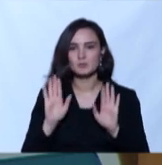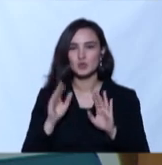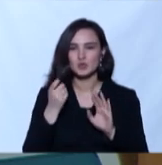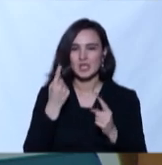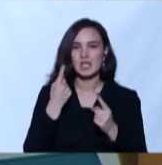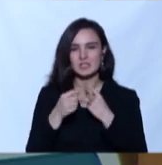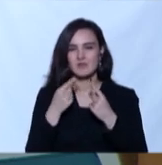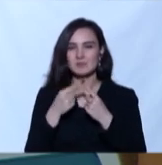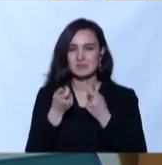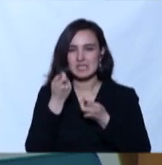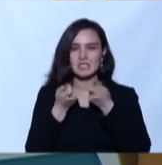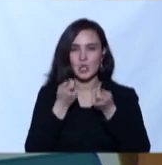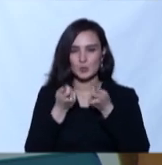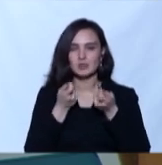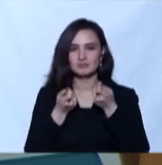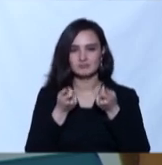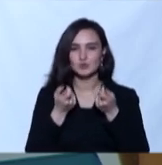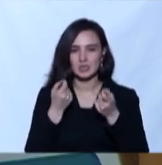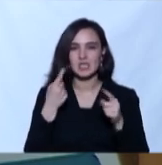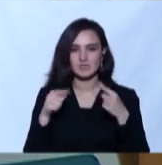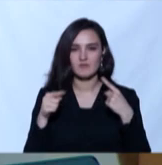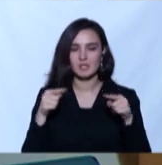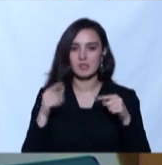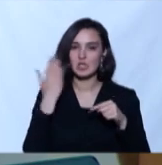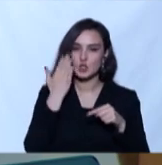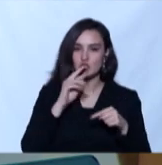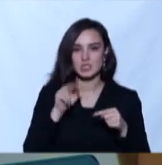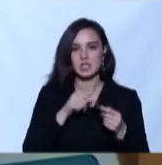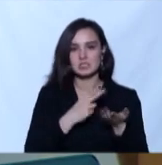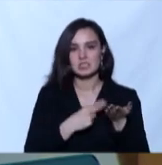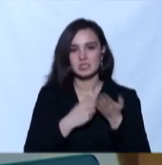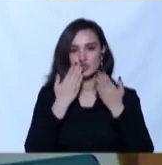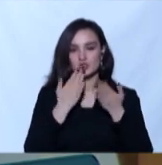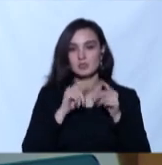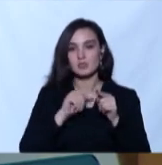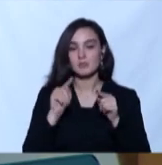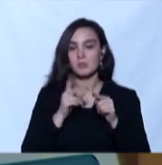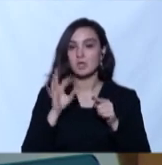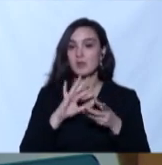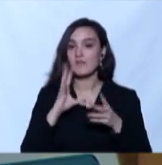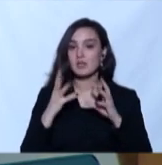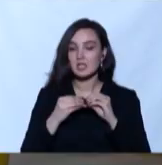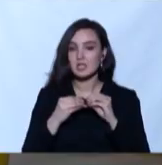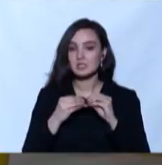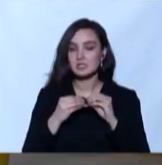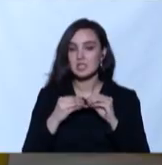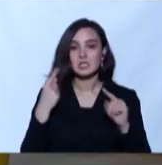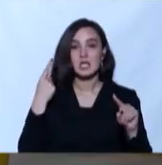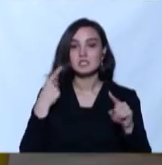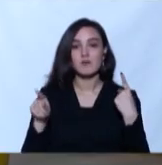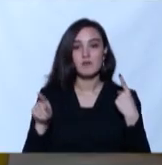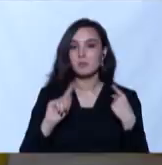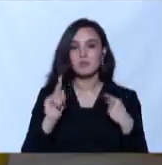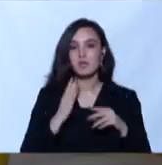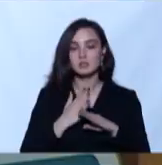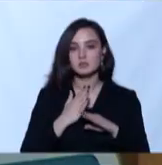some very minor details that are different between the movie and the book, but one of the most meaningful differences